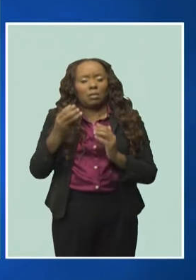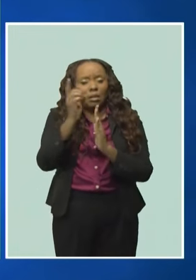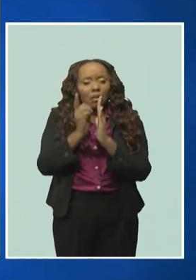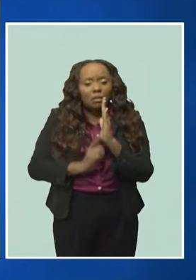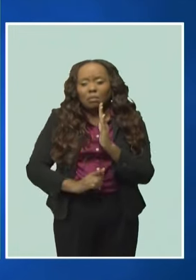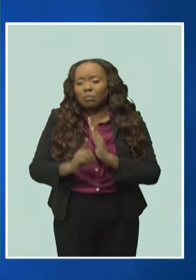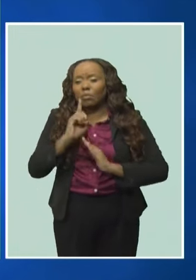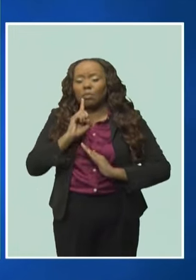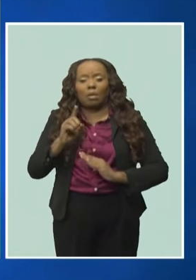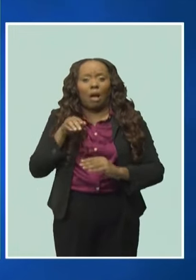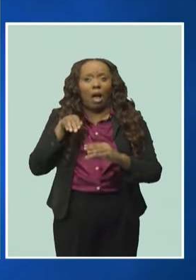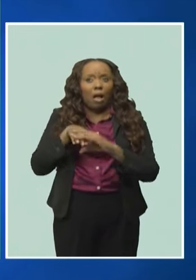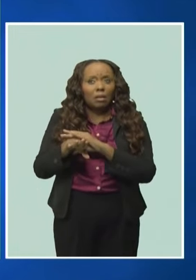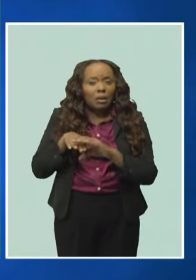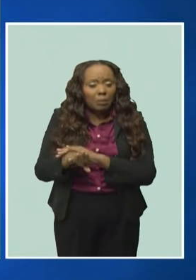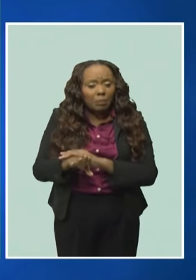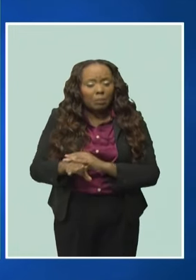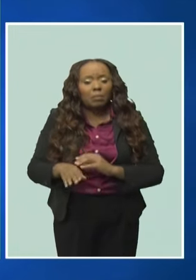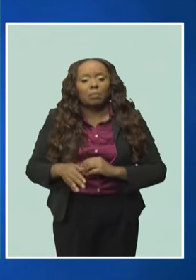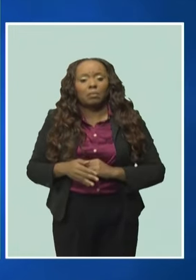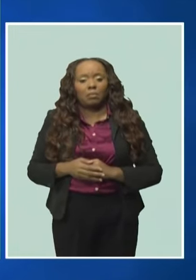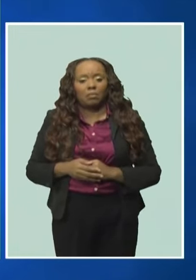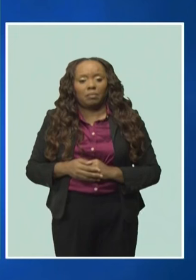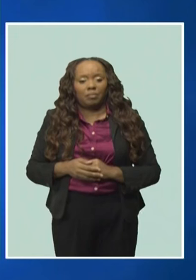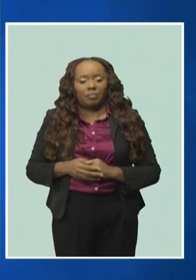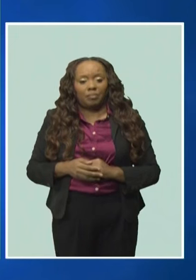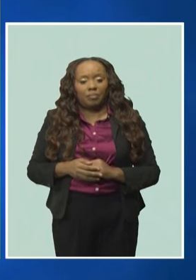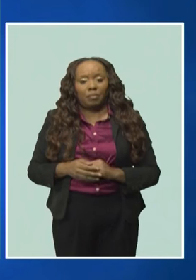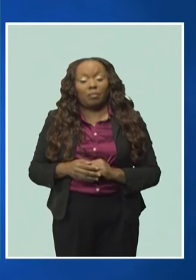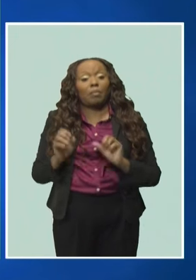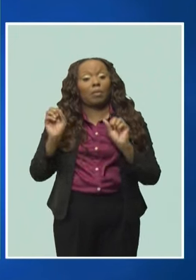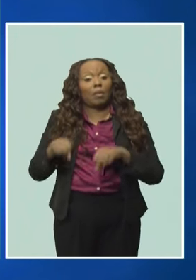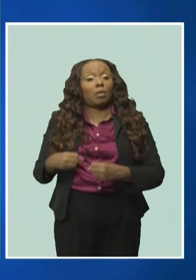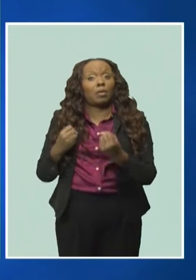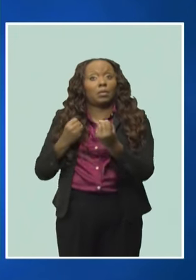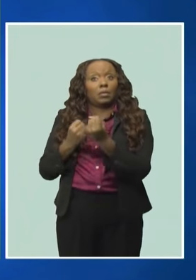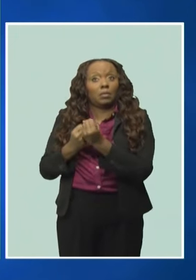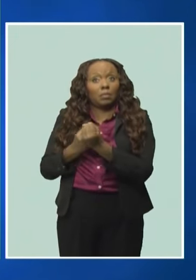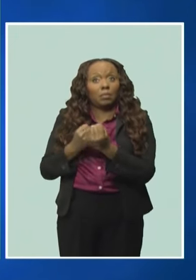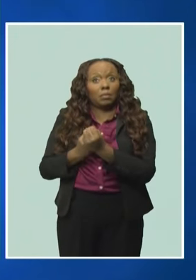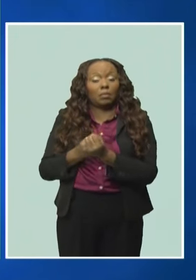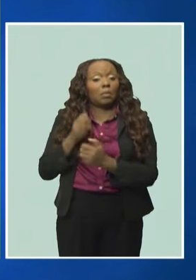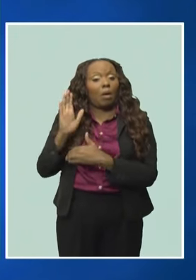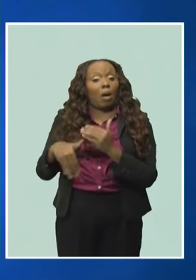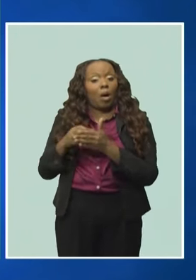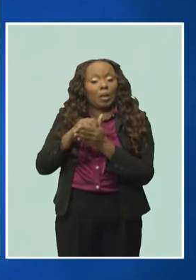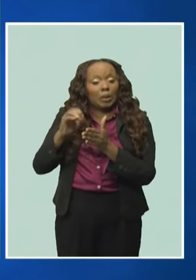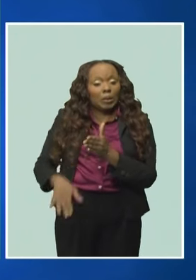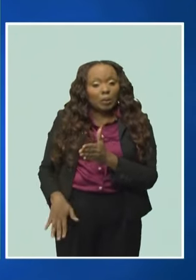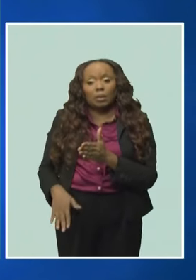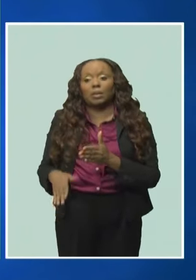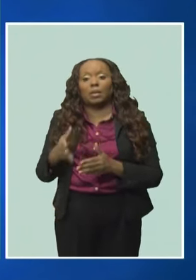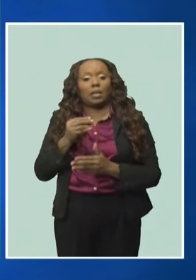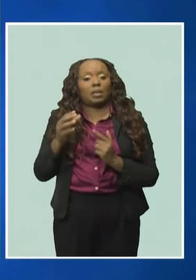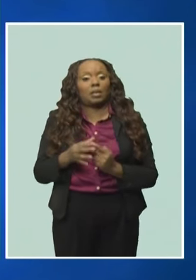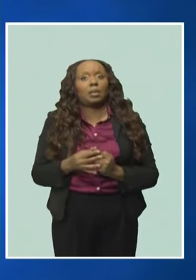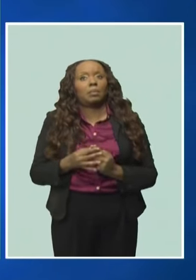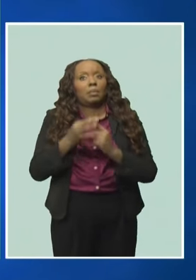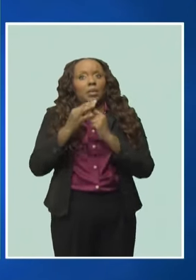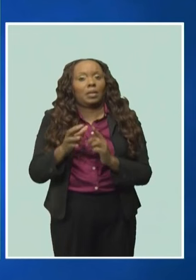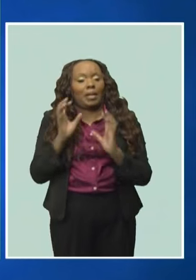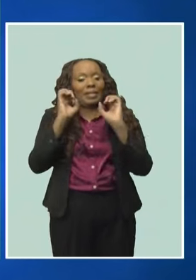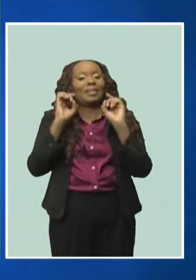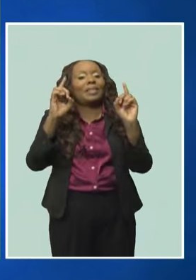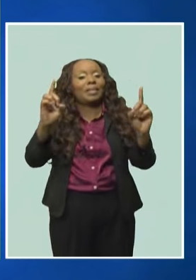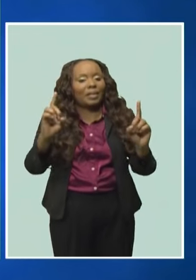that are accessible and can effectively support the needs of our learners and our special